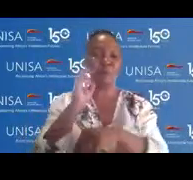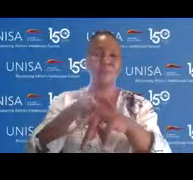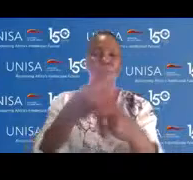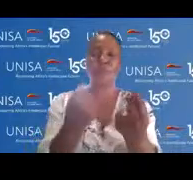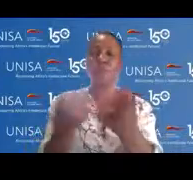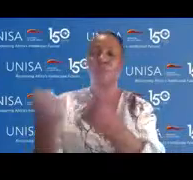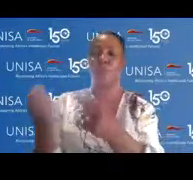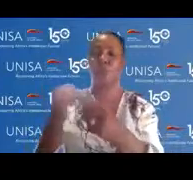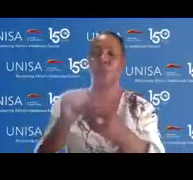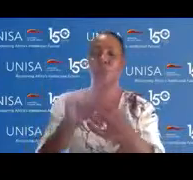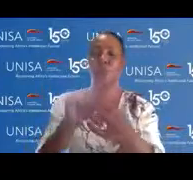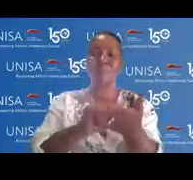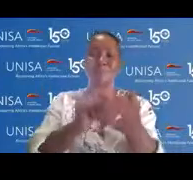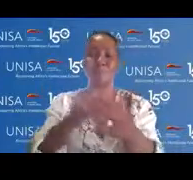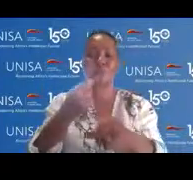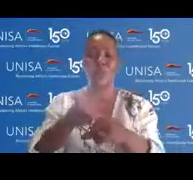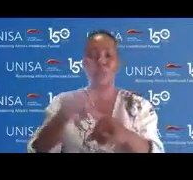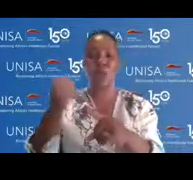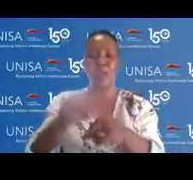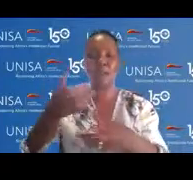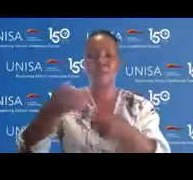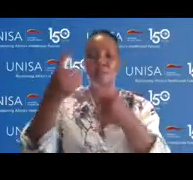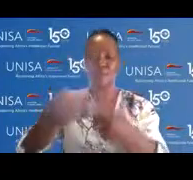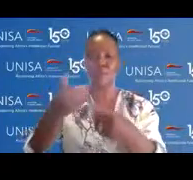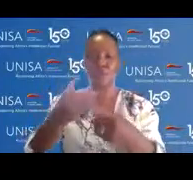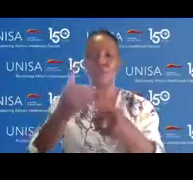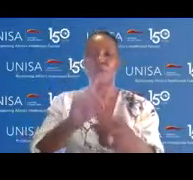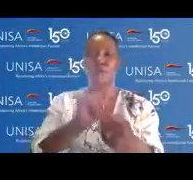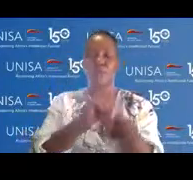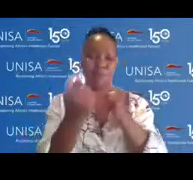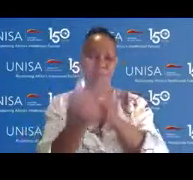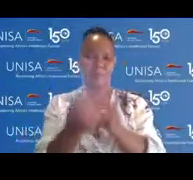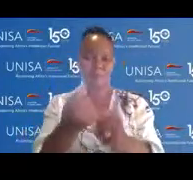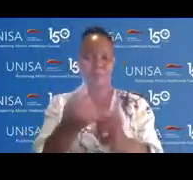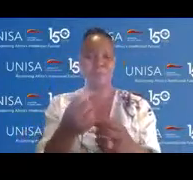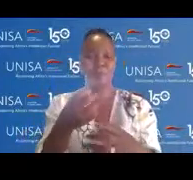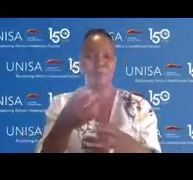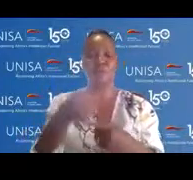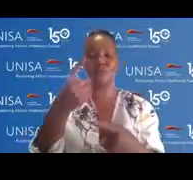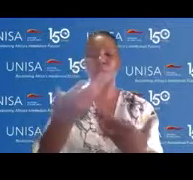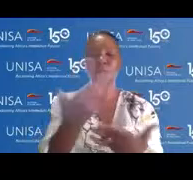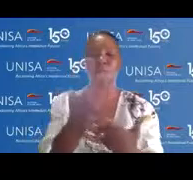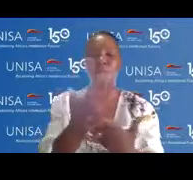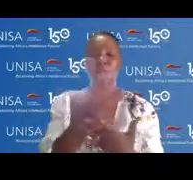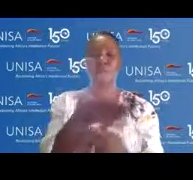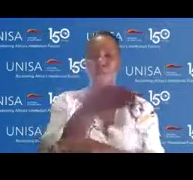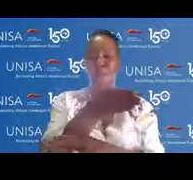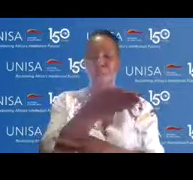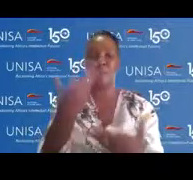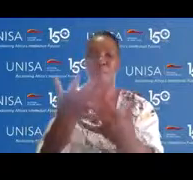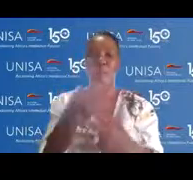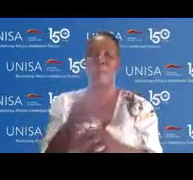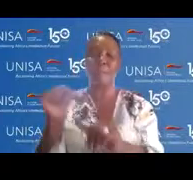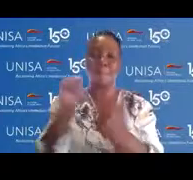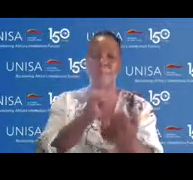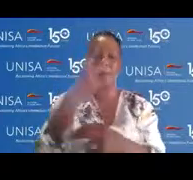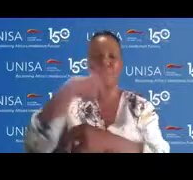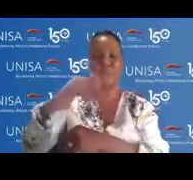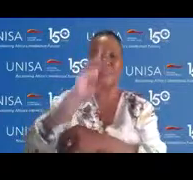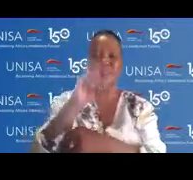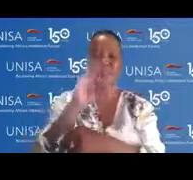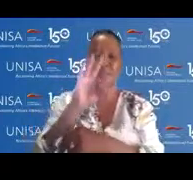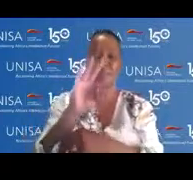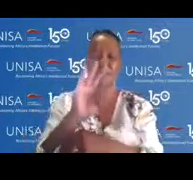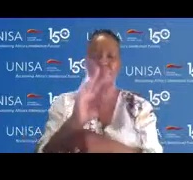document or import a Word document if it's there already, and then come back to the PDF section right here.